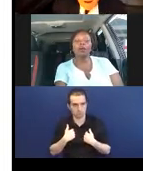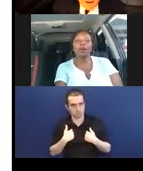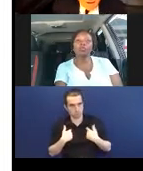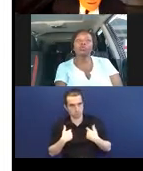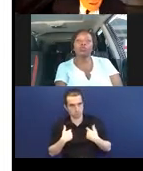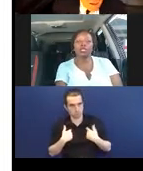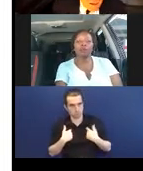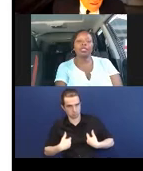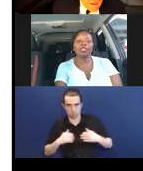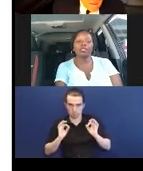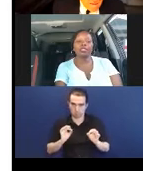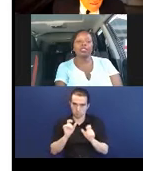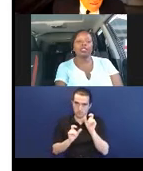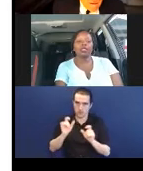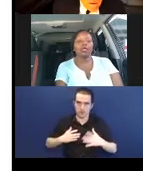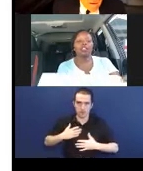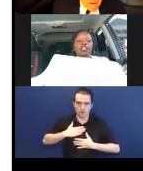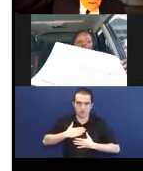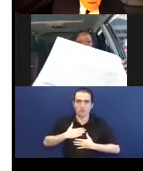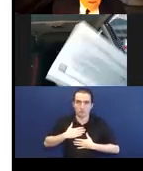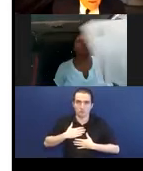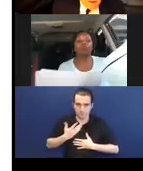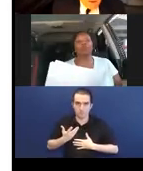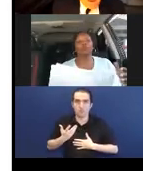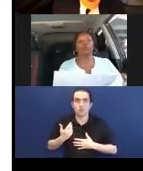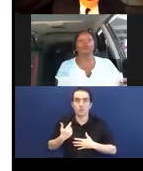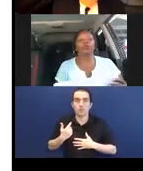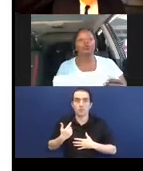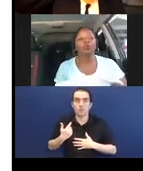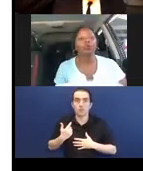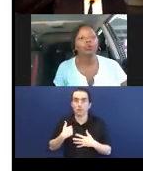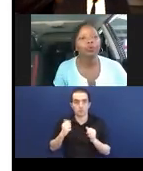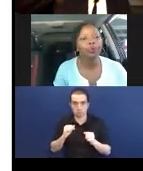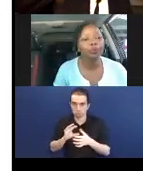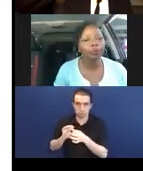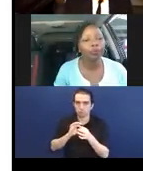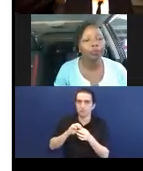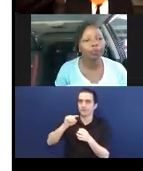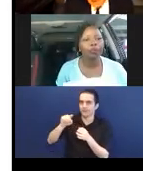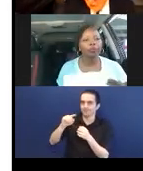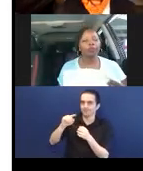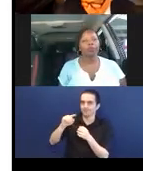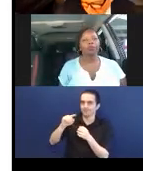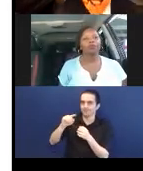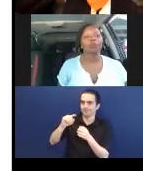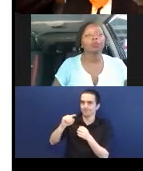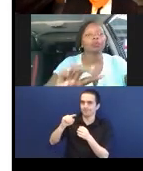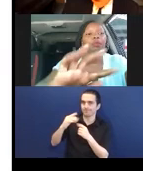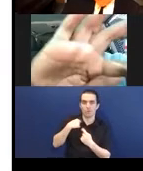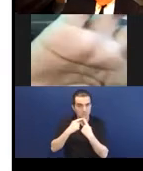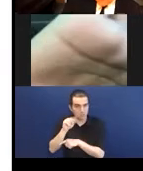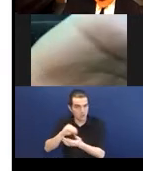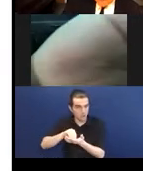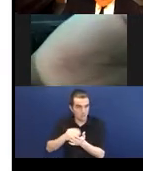use persons with disabilities. Thank you. Thank you, Sarah. Okay, now I thought